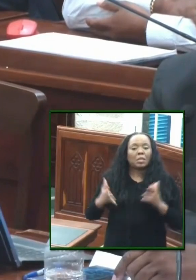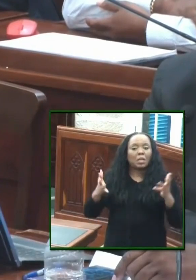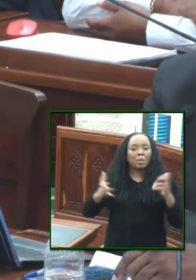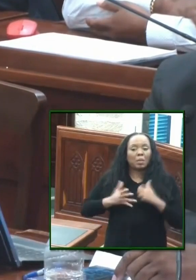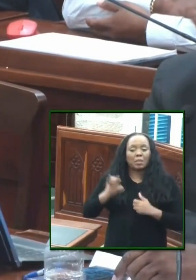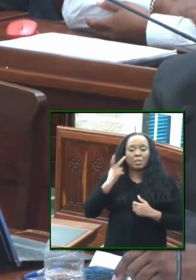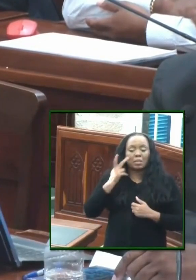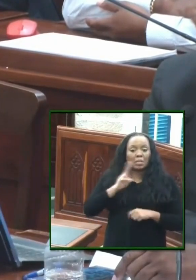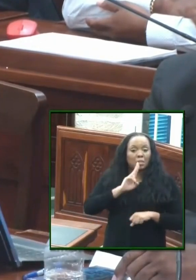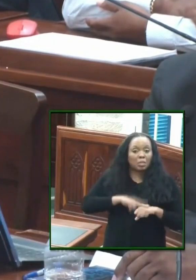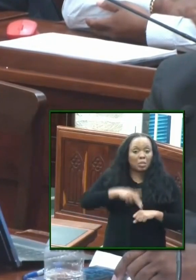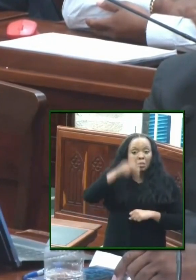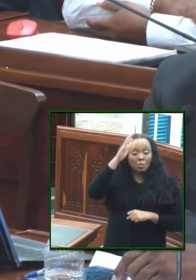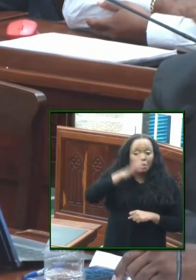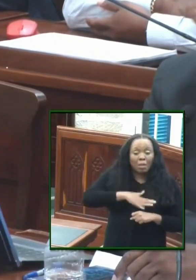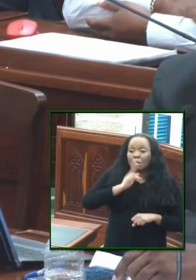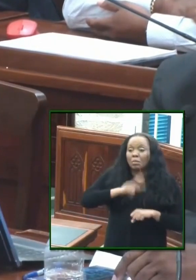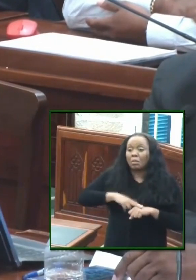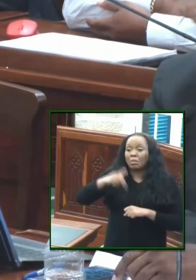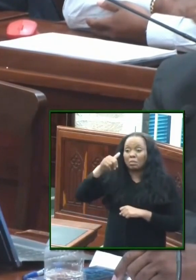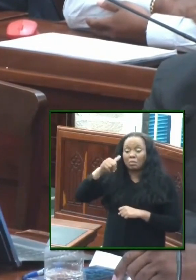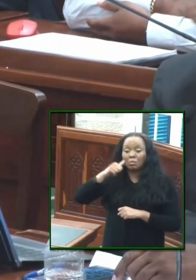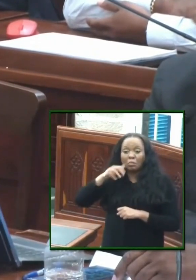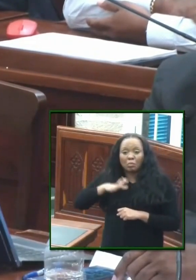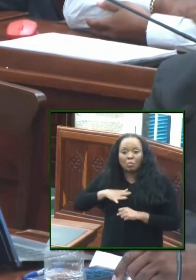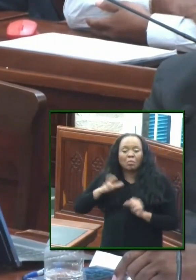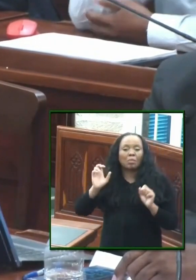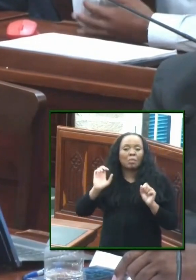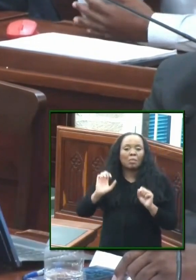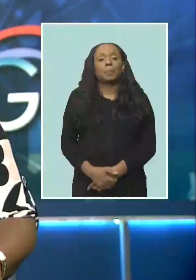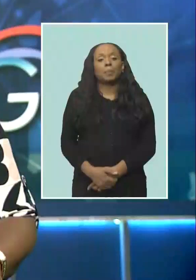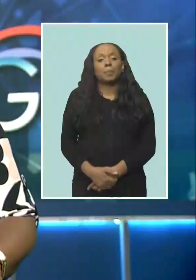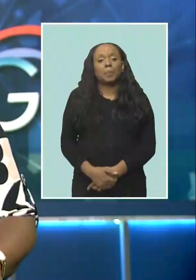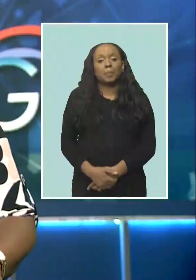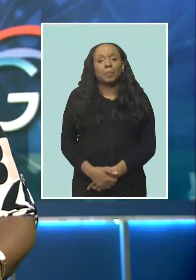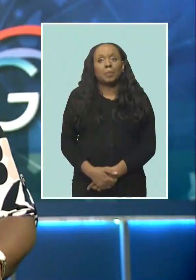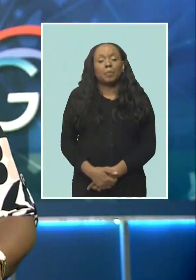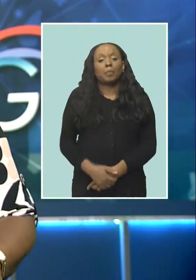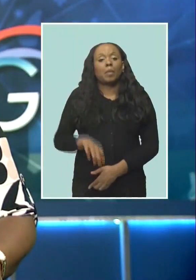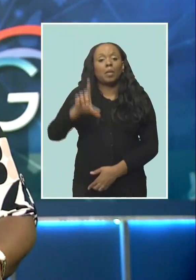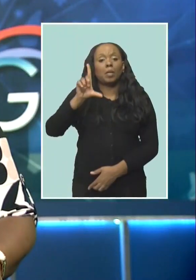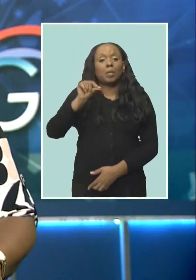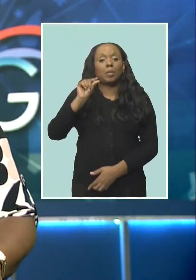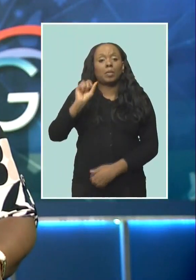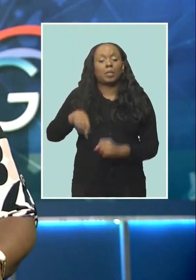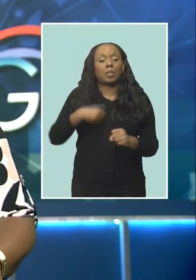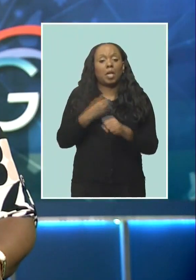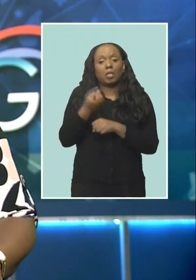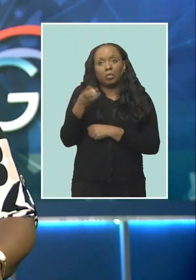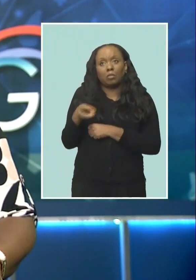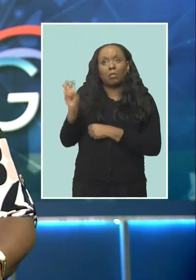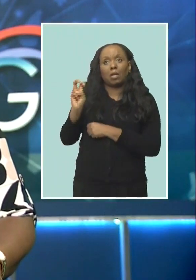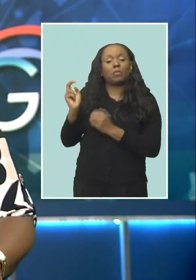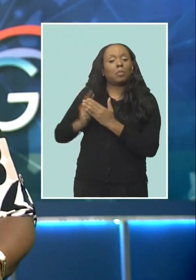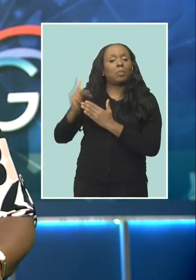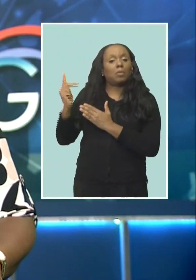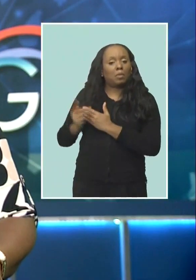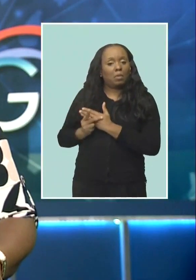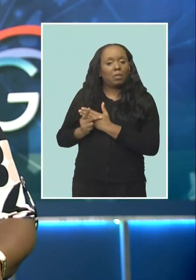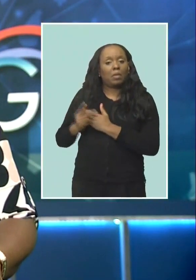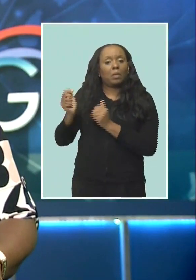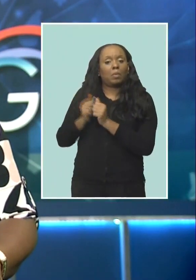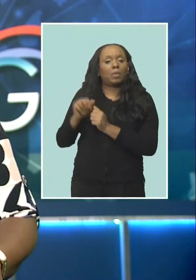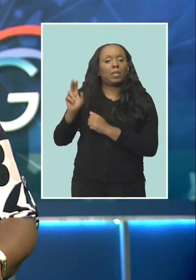woman can invest in shares in HOPE. The 20-year transfer program of the National